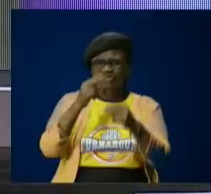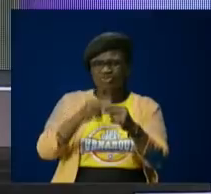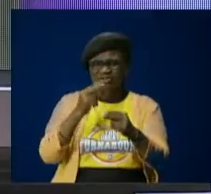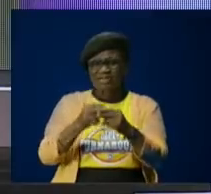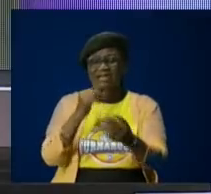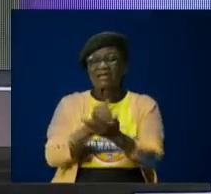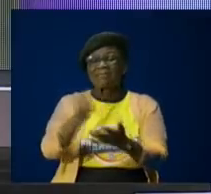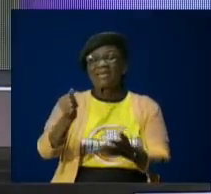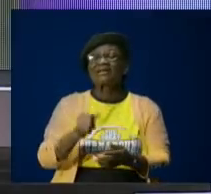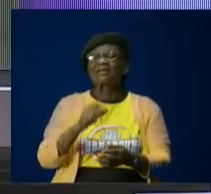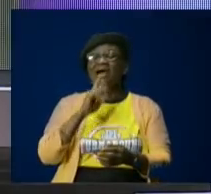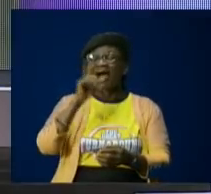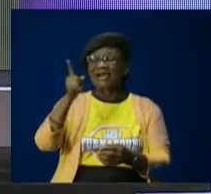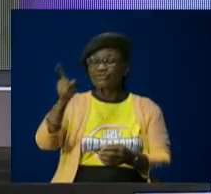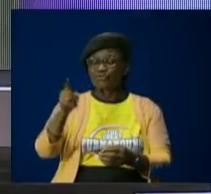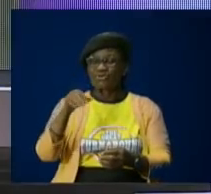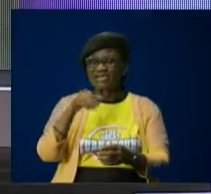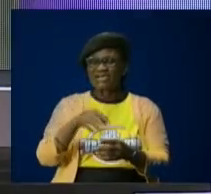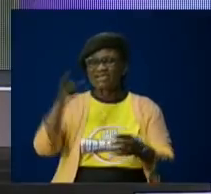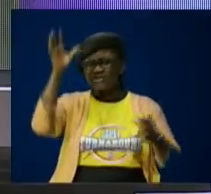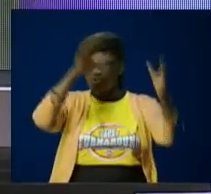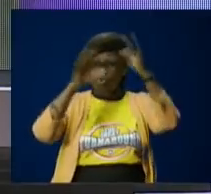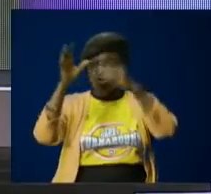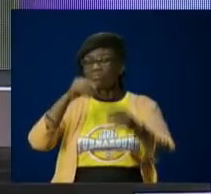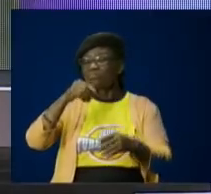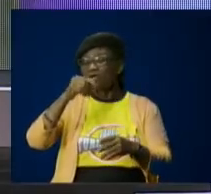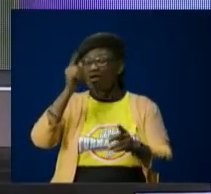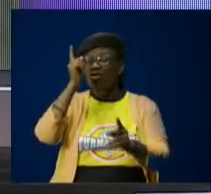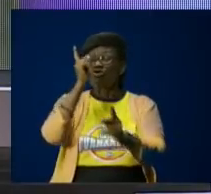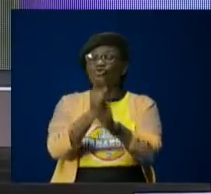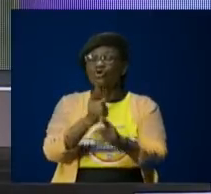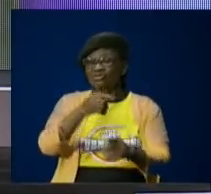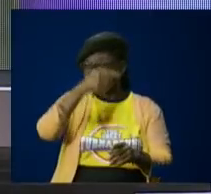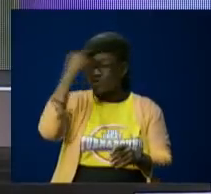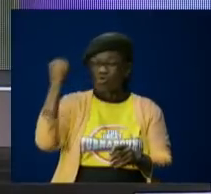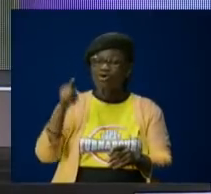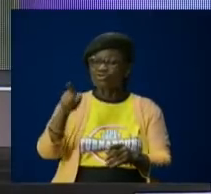just because you refuse to compromise?